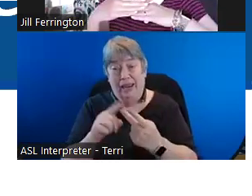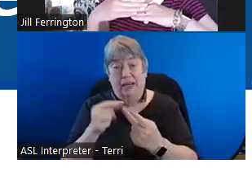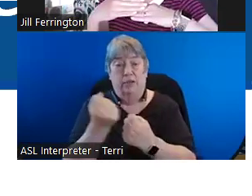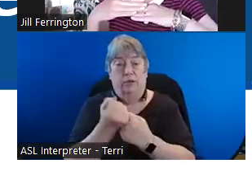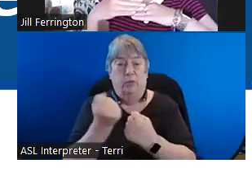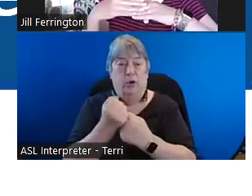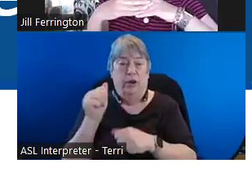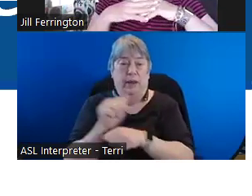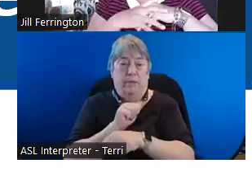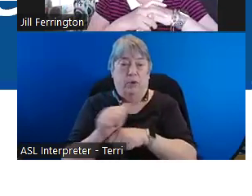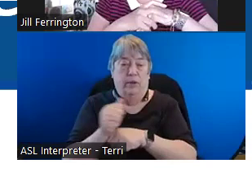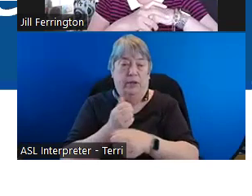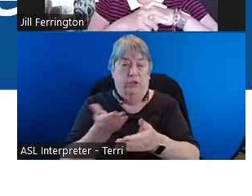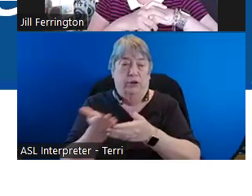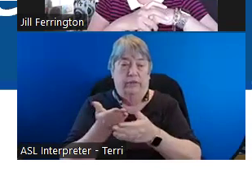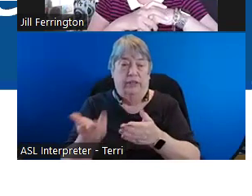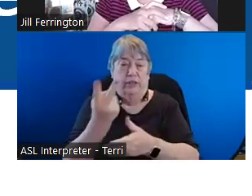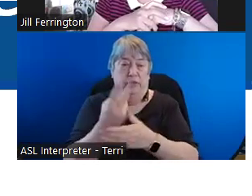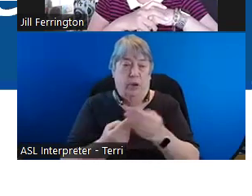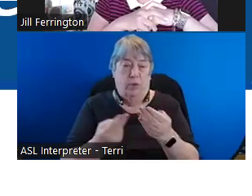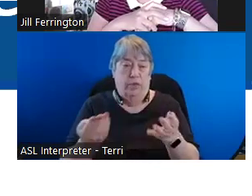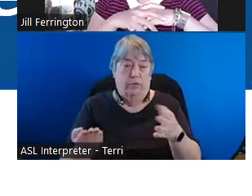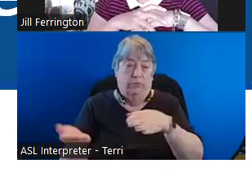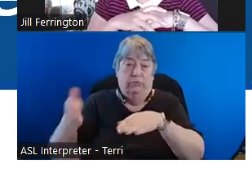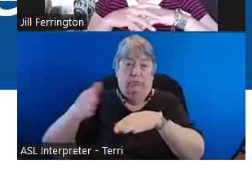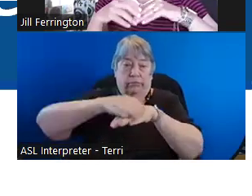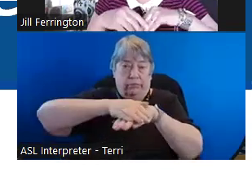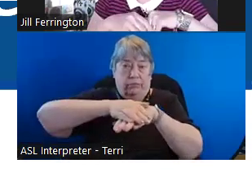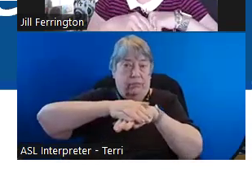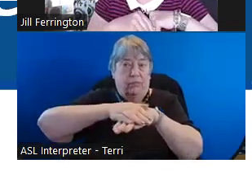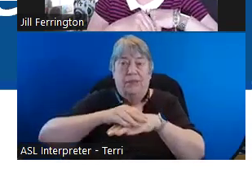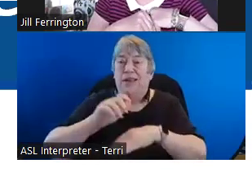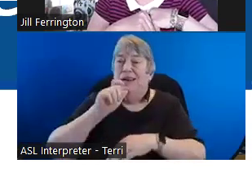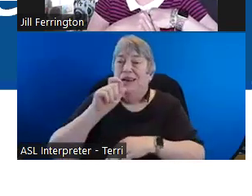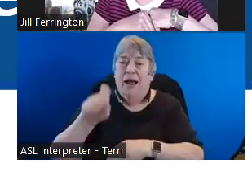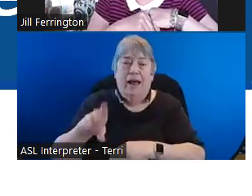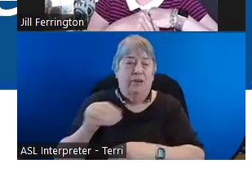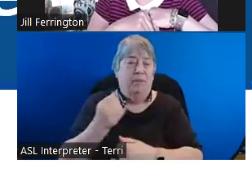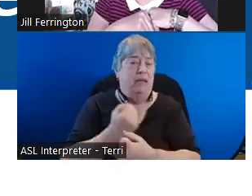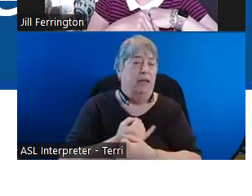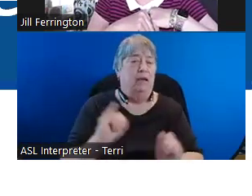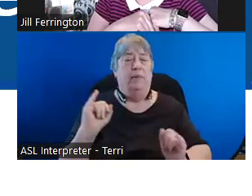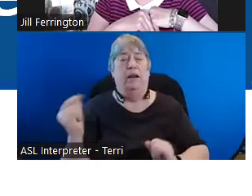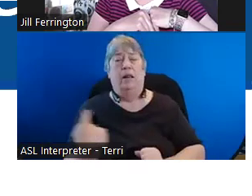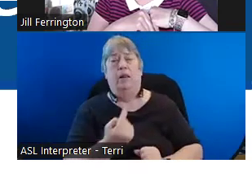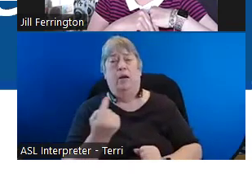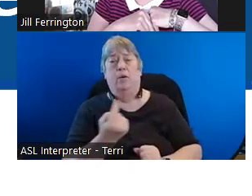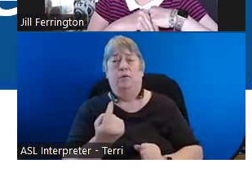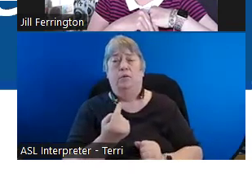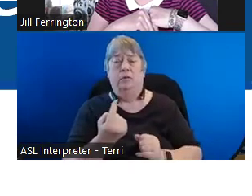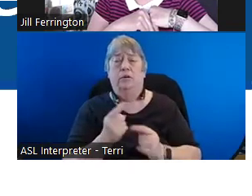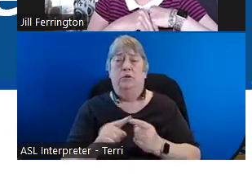an overlay. So you don't have to be as independent as you might think to benefit from